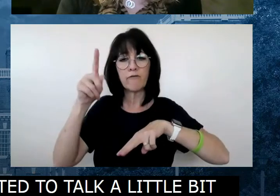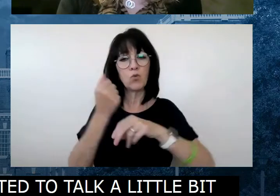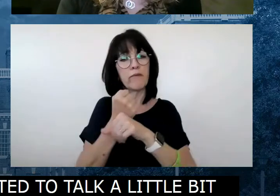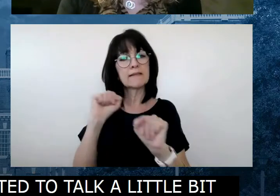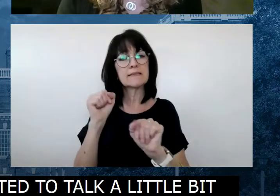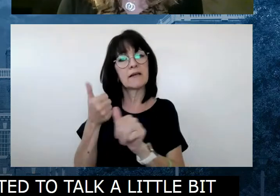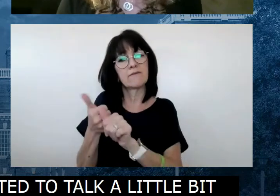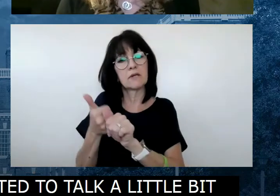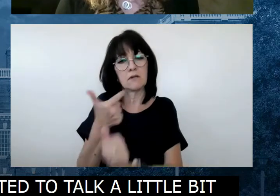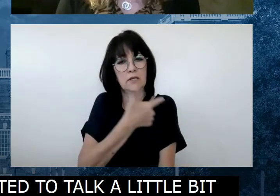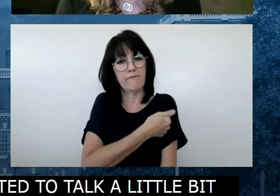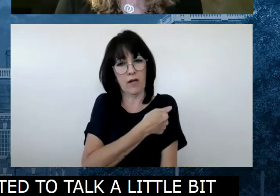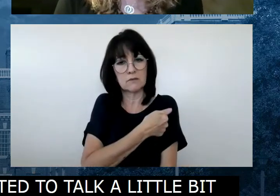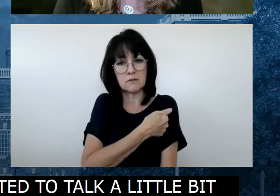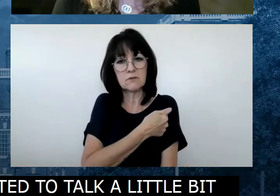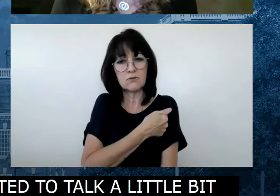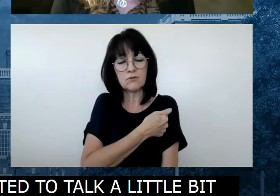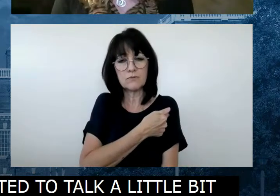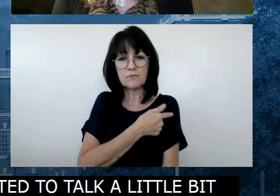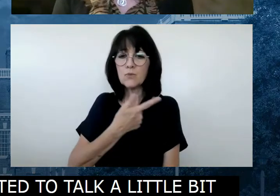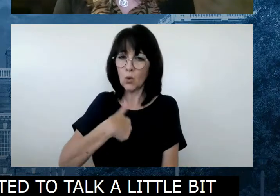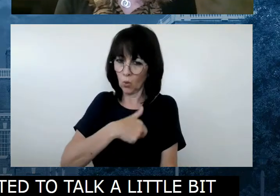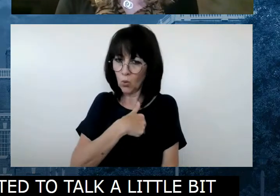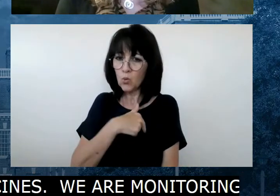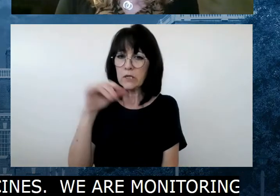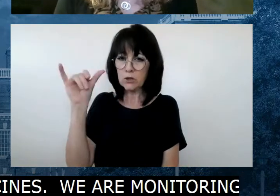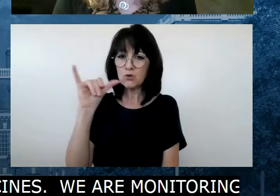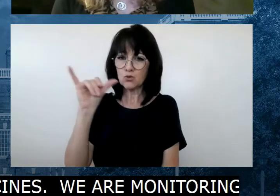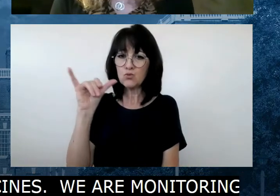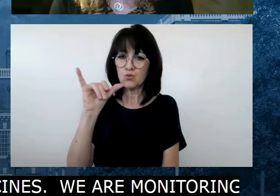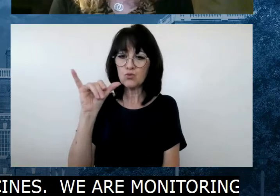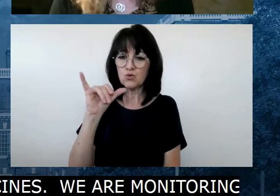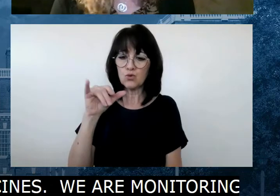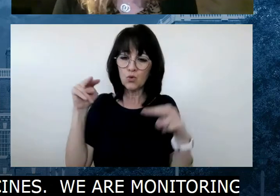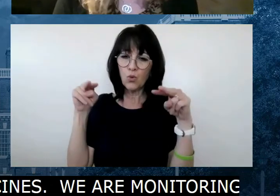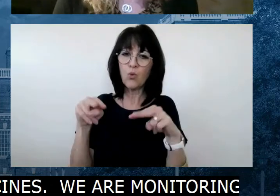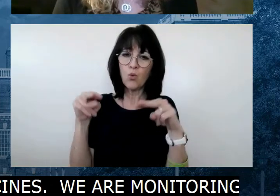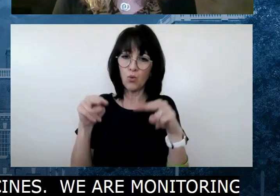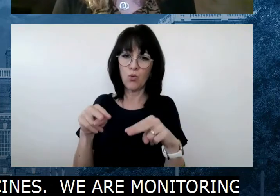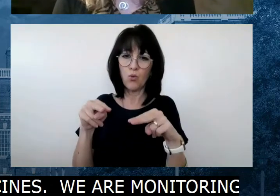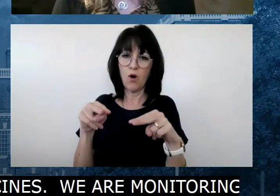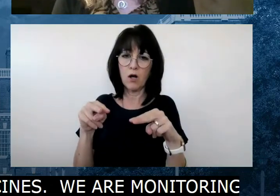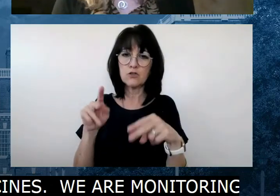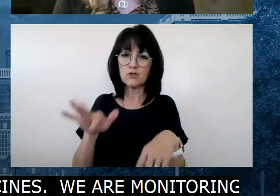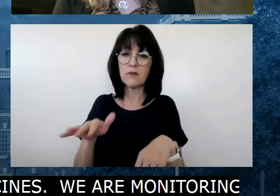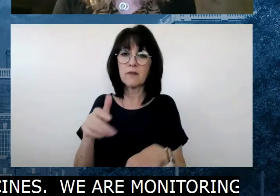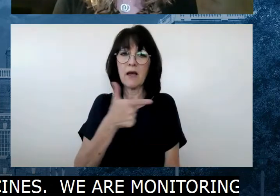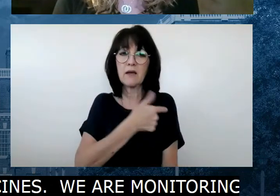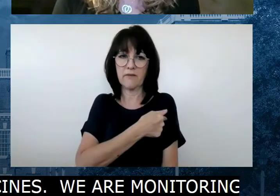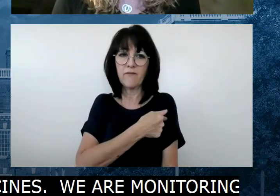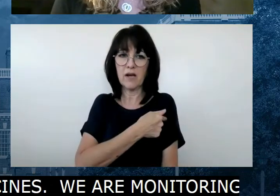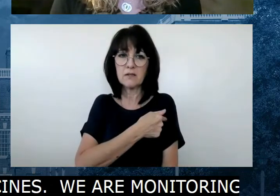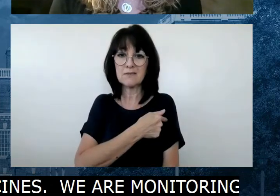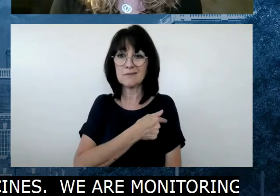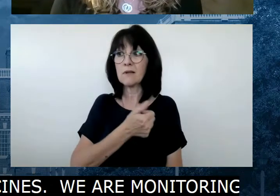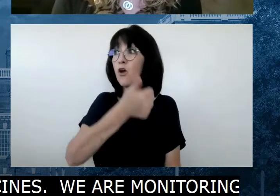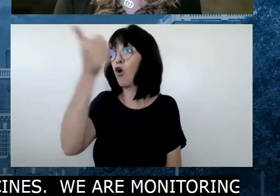monitoring these vaccines more intensely than any vaccine that's ever been